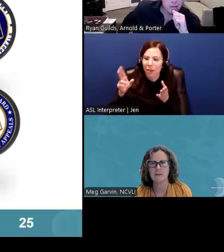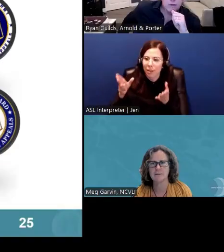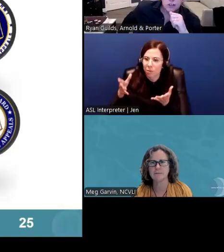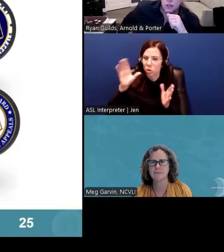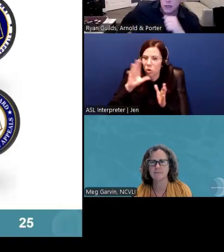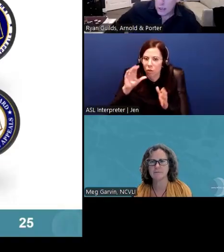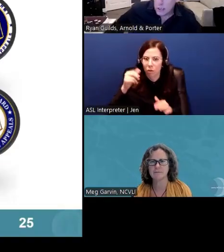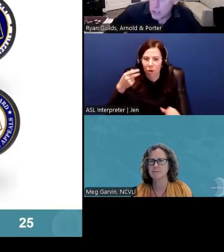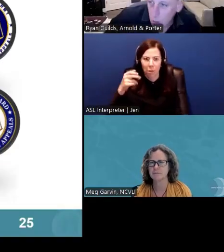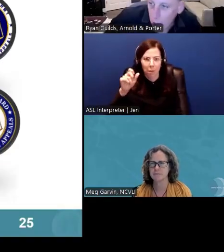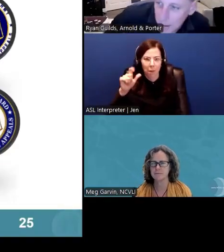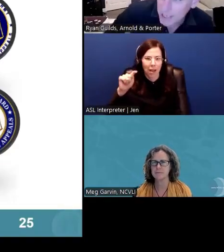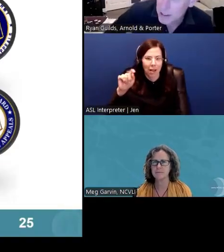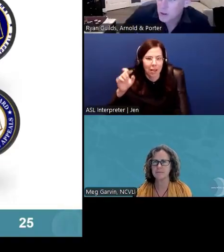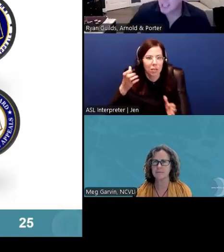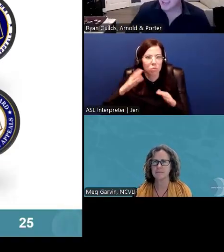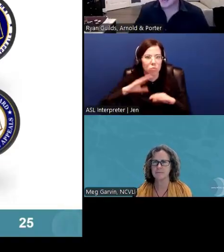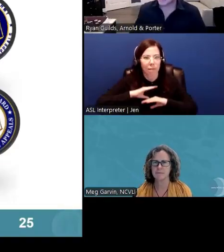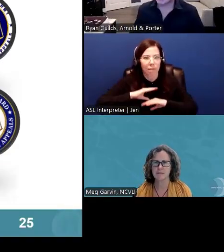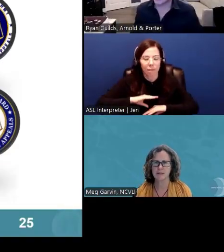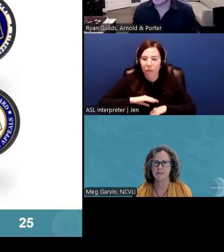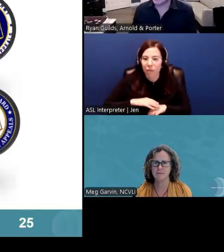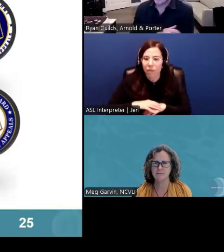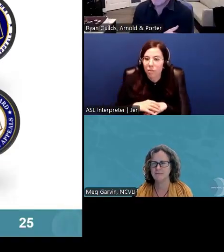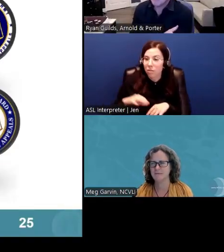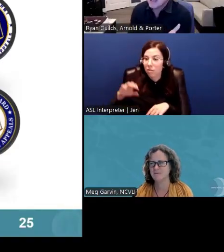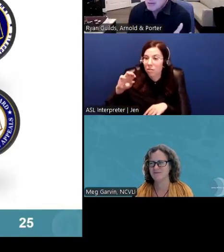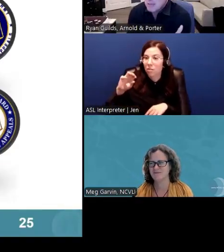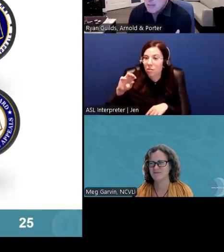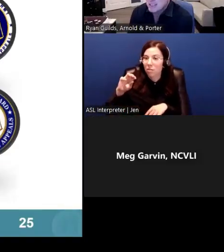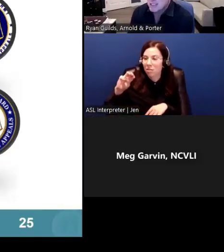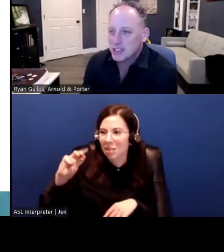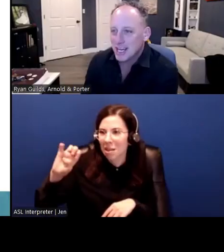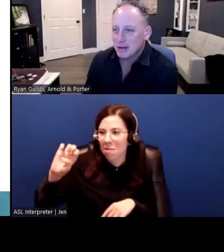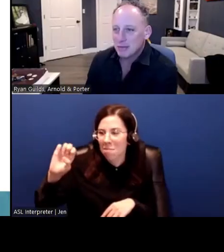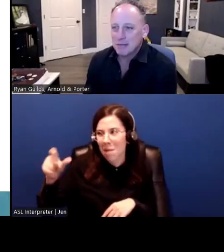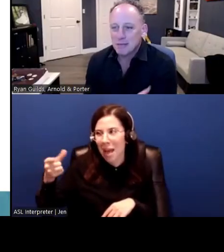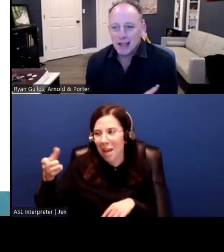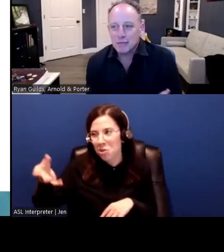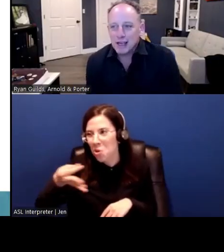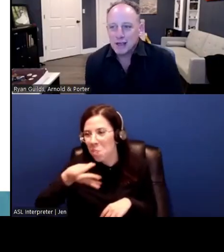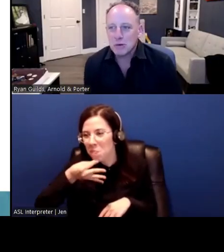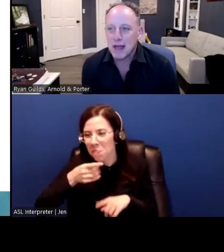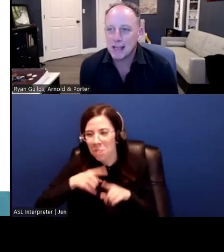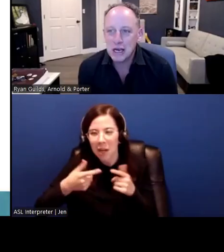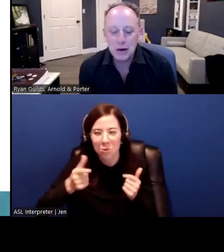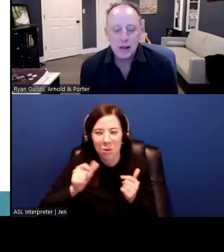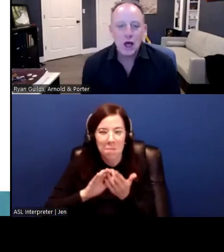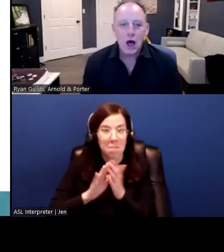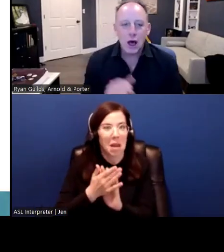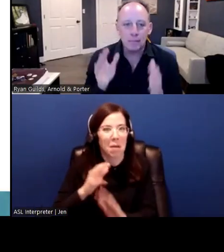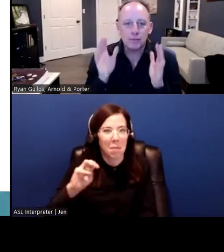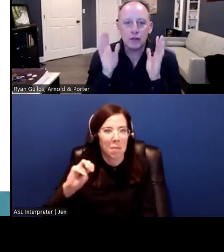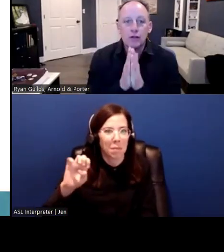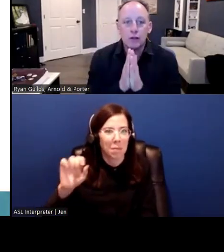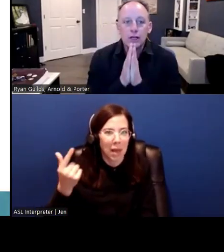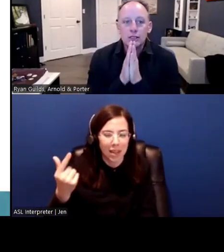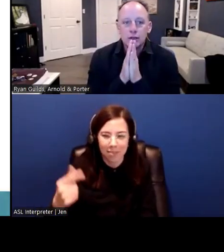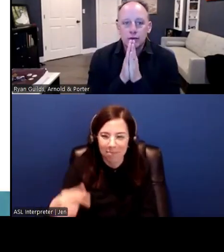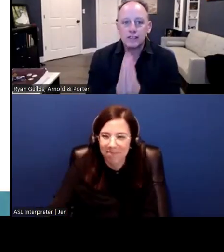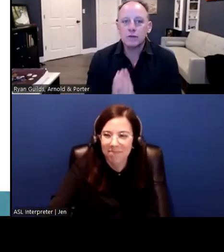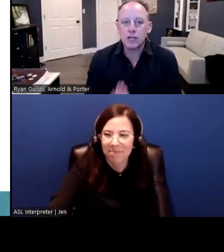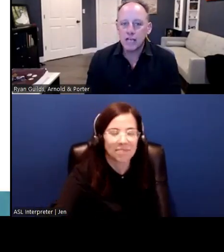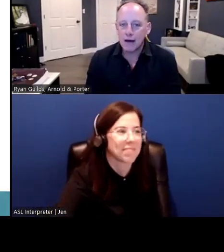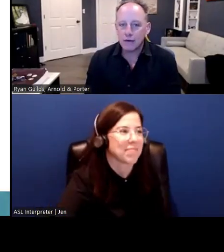relief? Sure. So, and Meg is really the expert in this, but I will do my best to channel my inner Meg here.